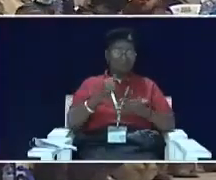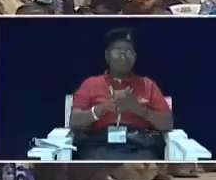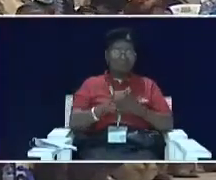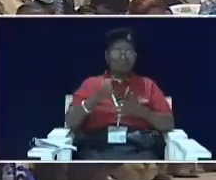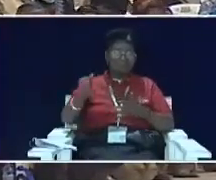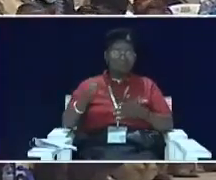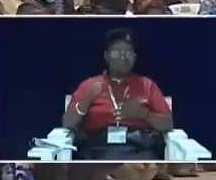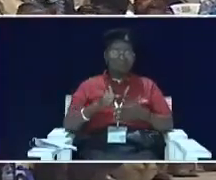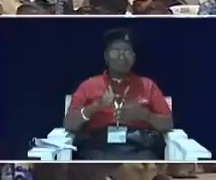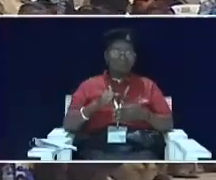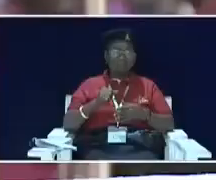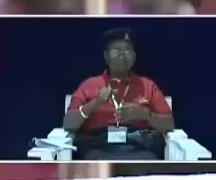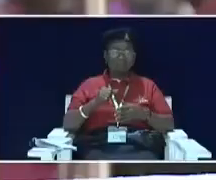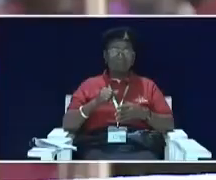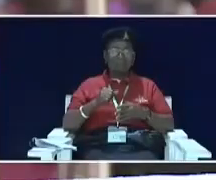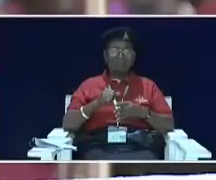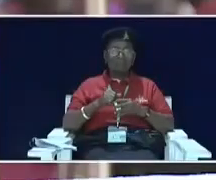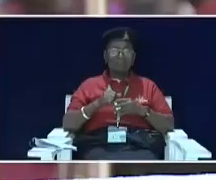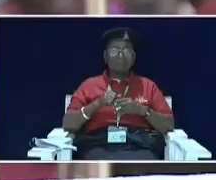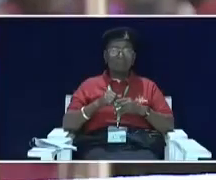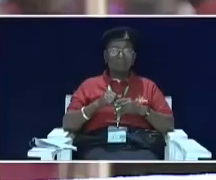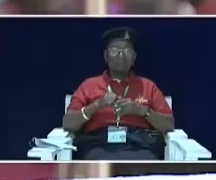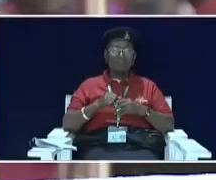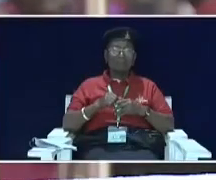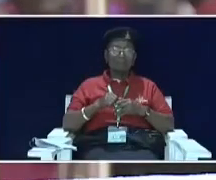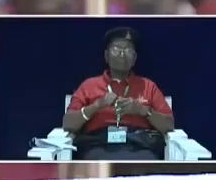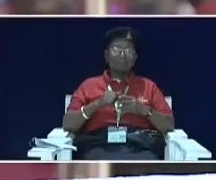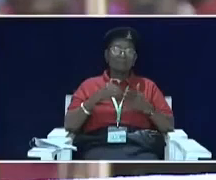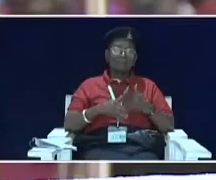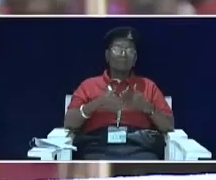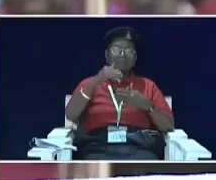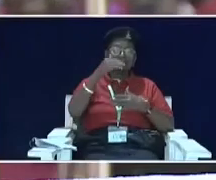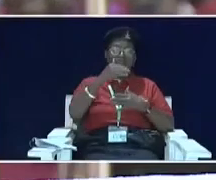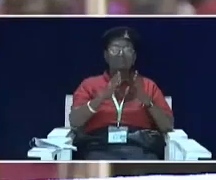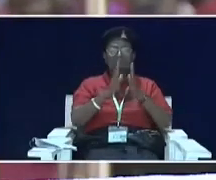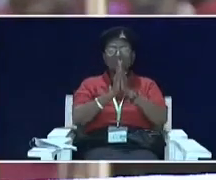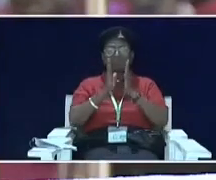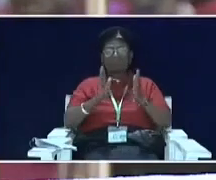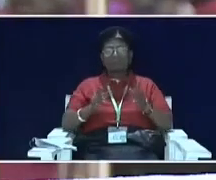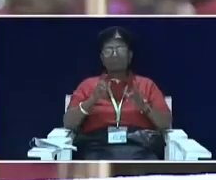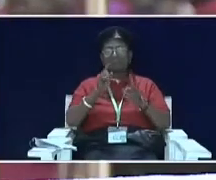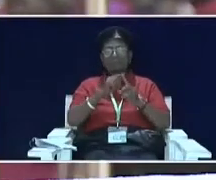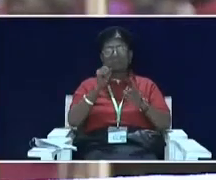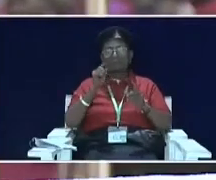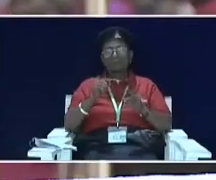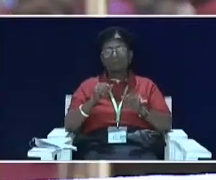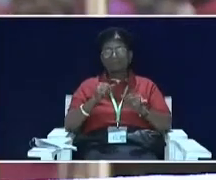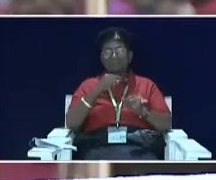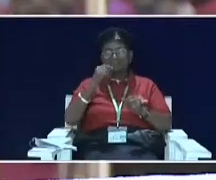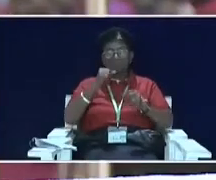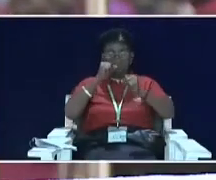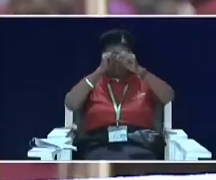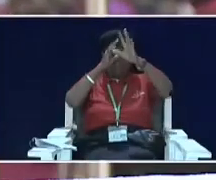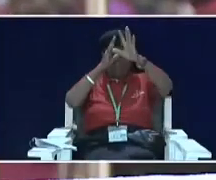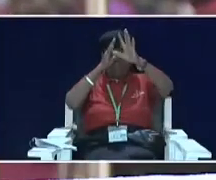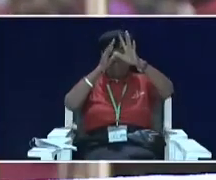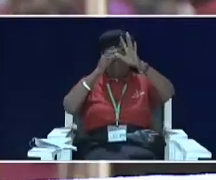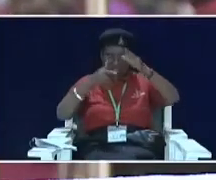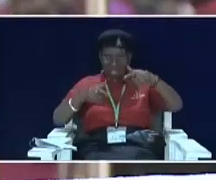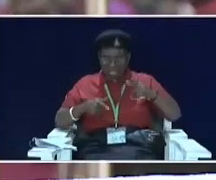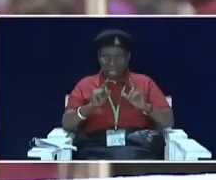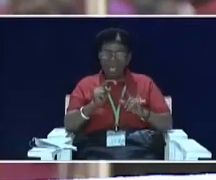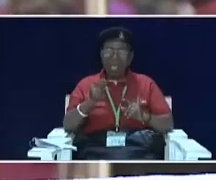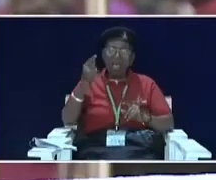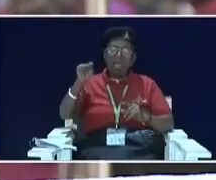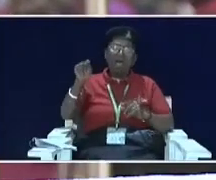Your next prayer point, Father, Let the fire fall on